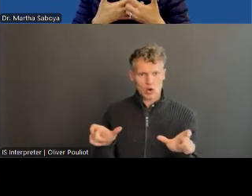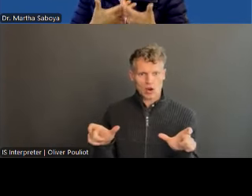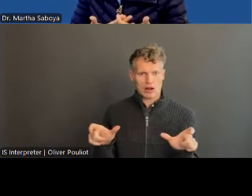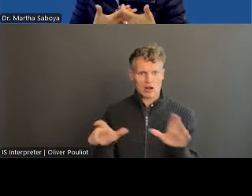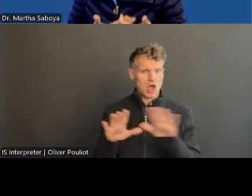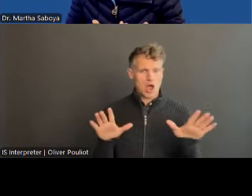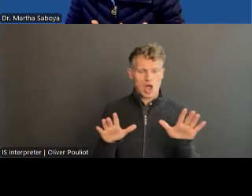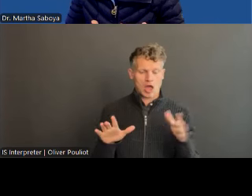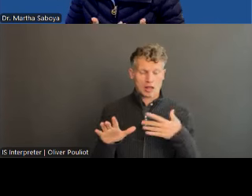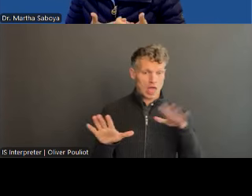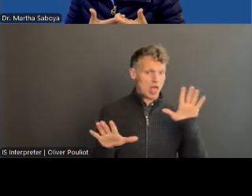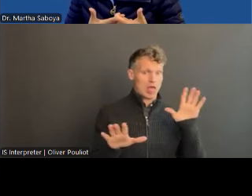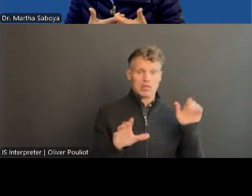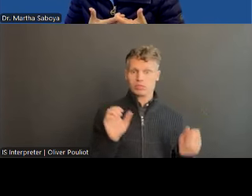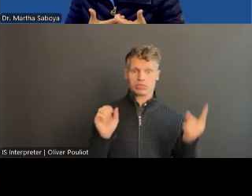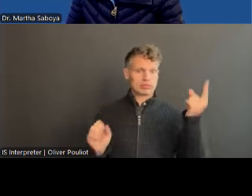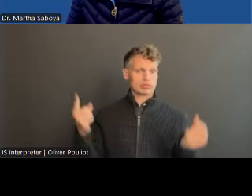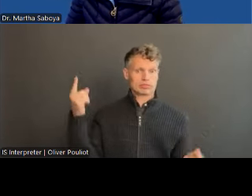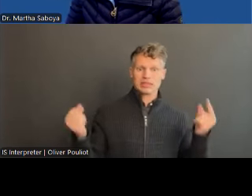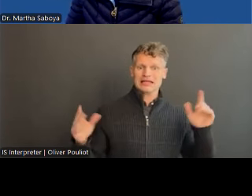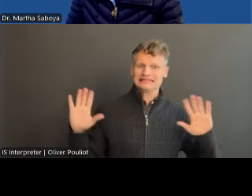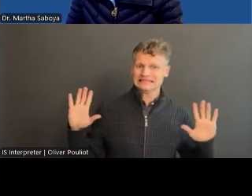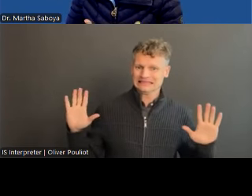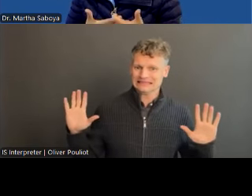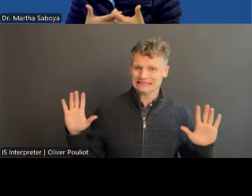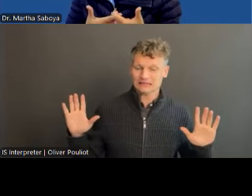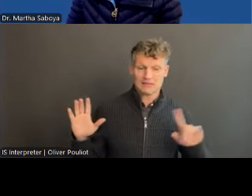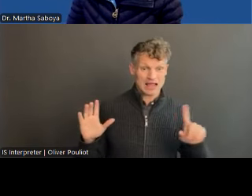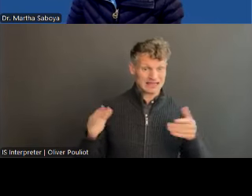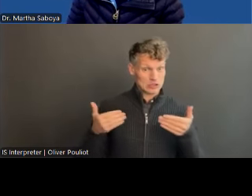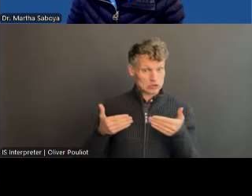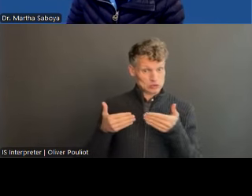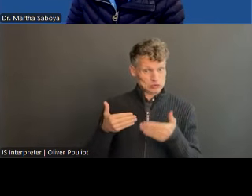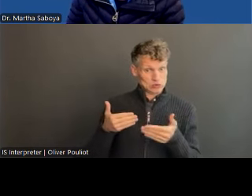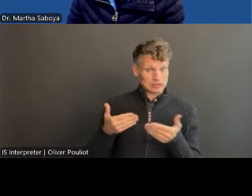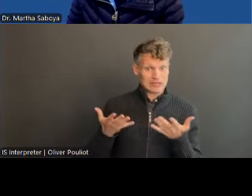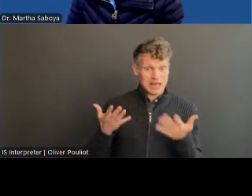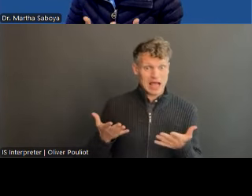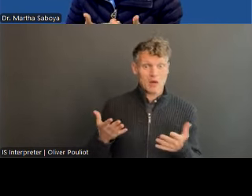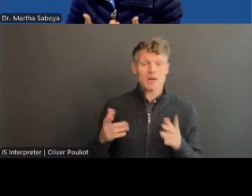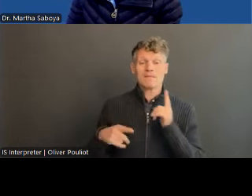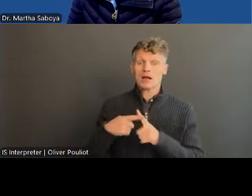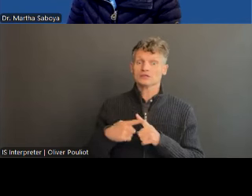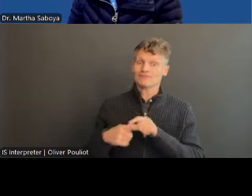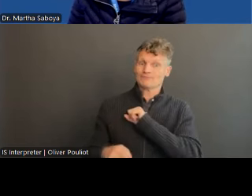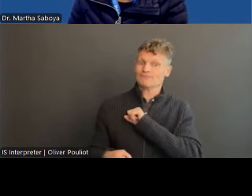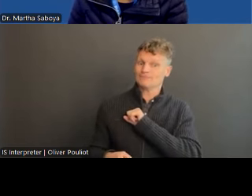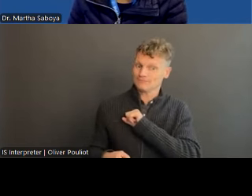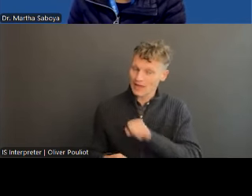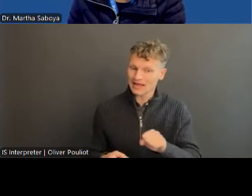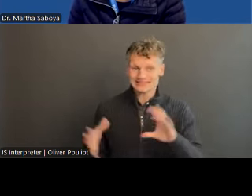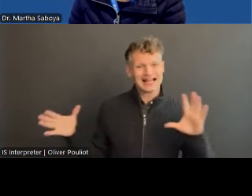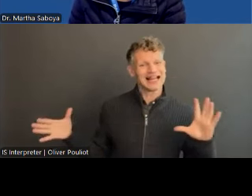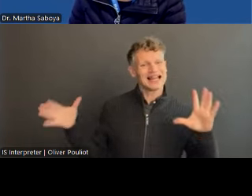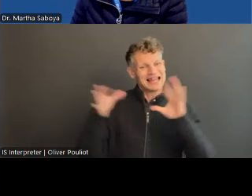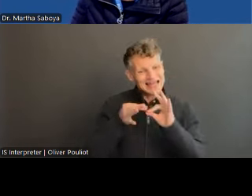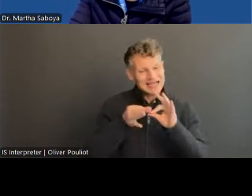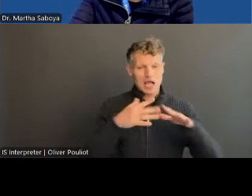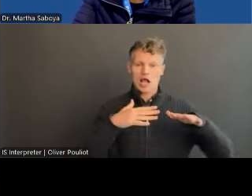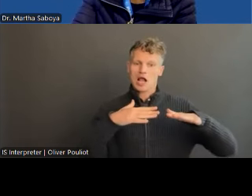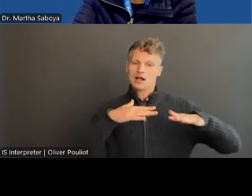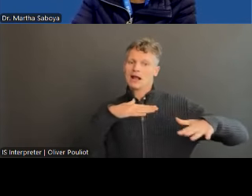to combine that very soon and in a more accelerated pace with community and social determinants